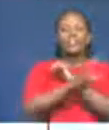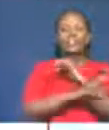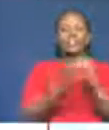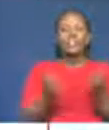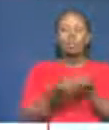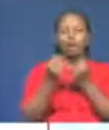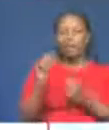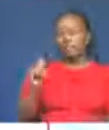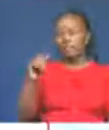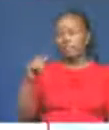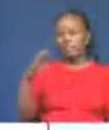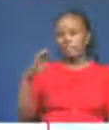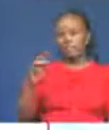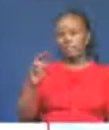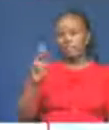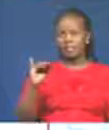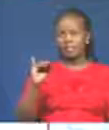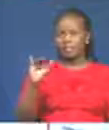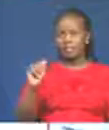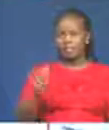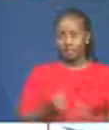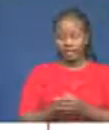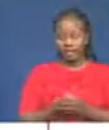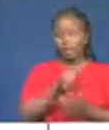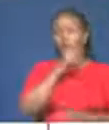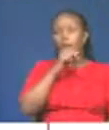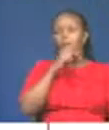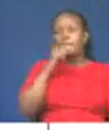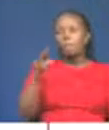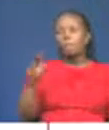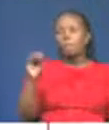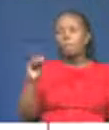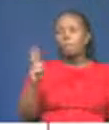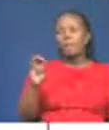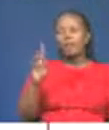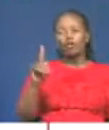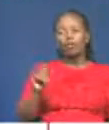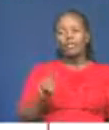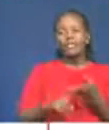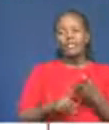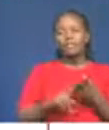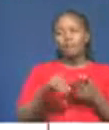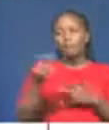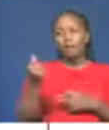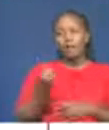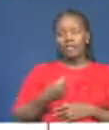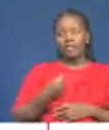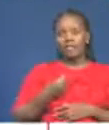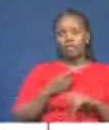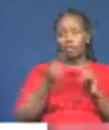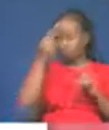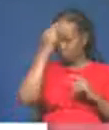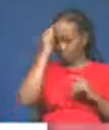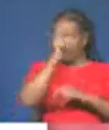month. Robert Mcligeyo from Lighthouse Chess Club, Odongo Luanga from Consolata Schools, Faith Wanjiku from Kitale School, and